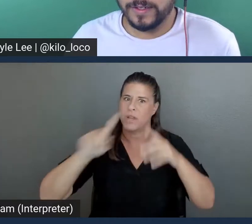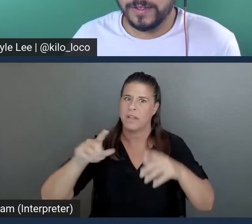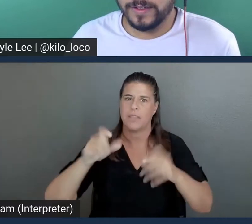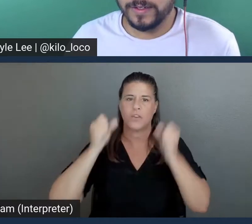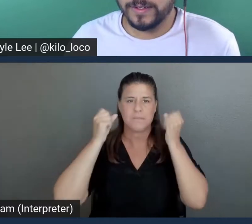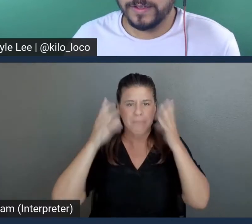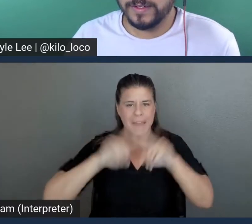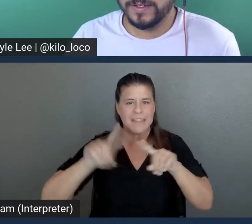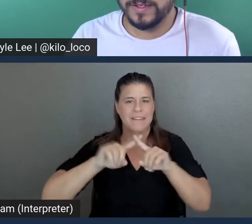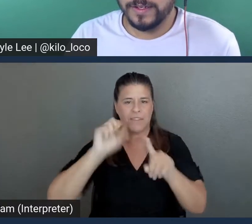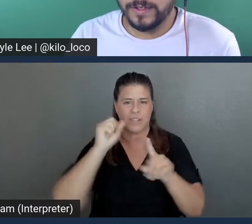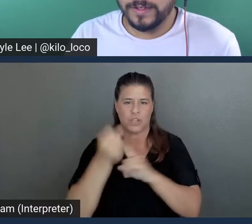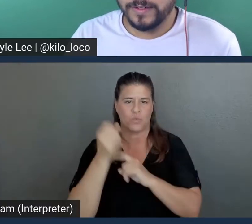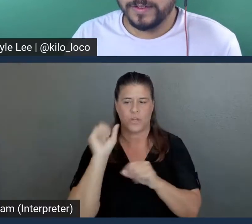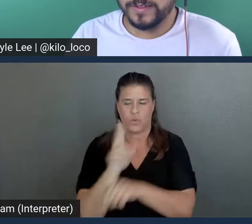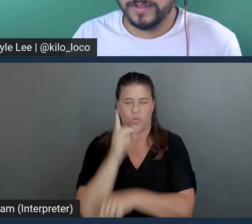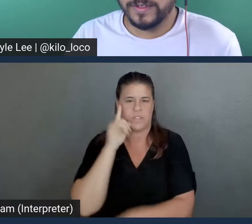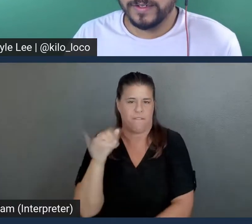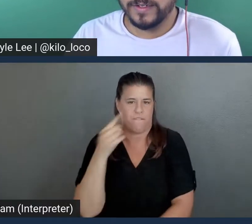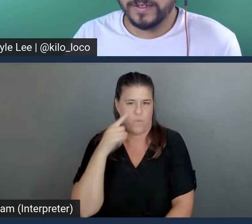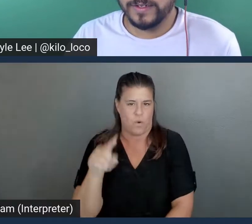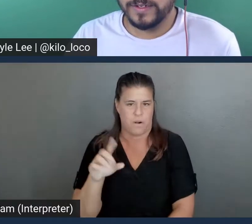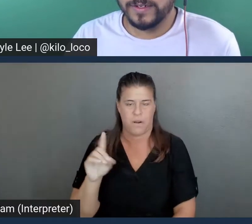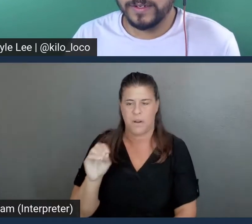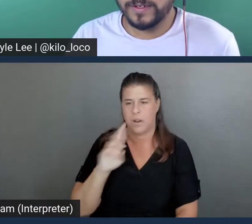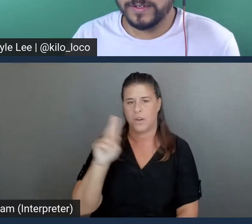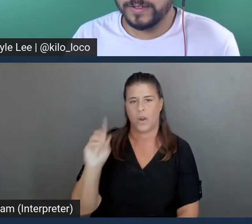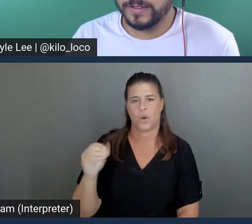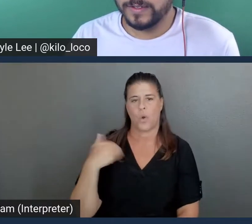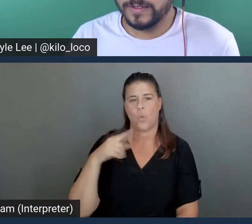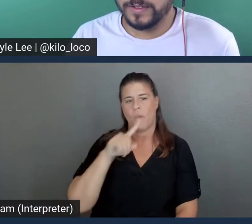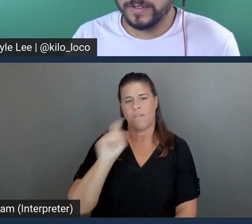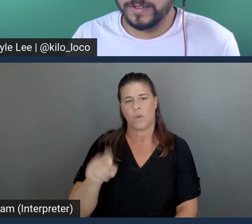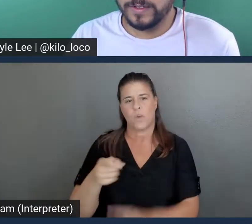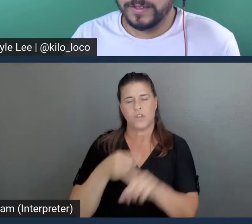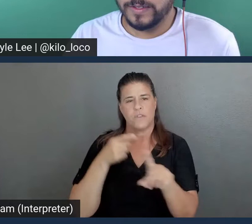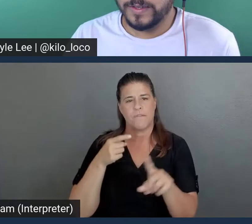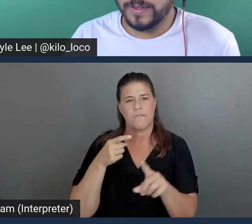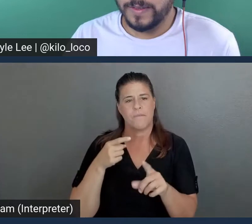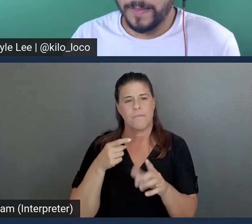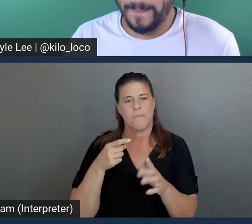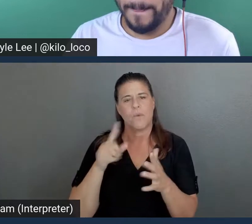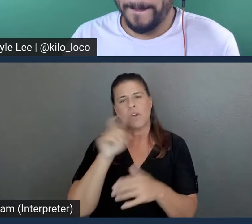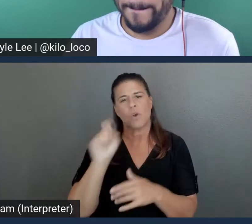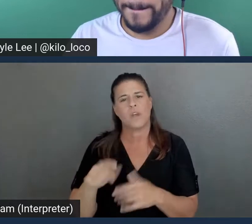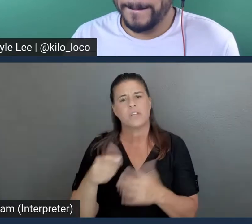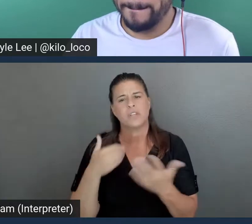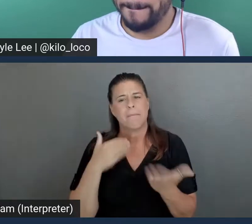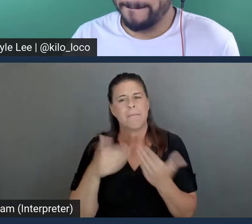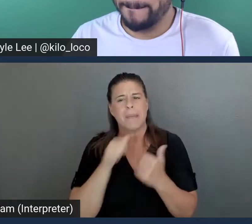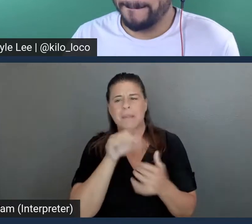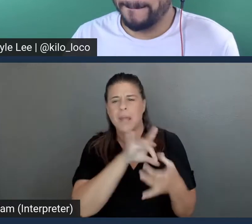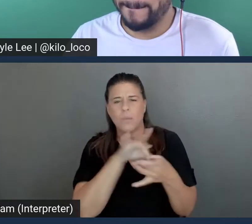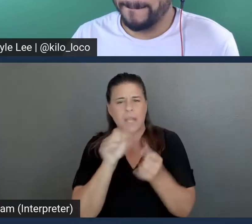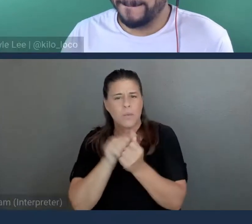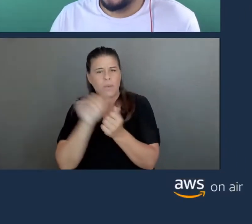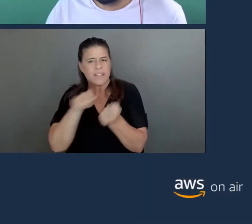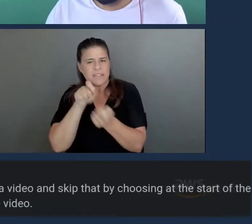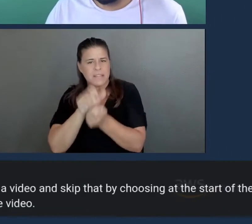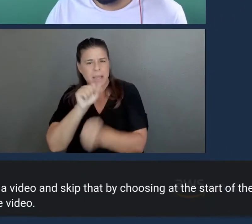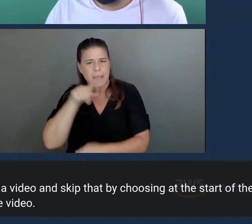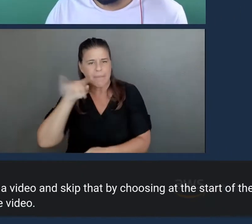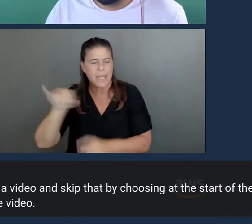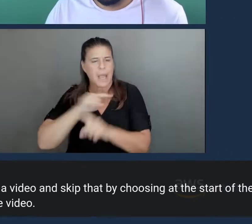use cases. Yeah. And we have a question here from Asawari. Might not be related to this exact API,